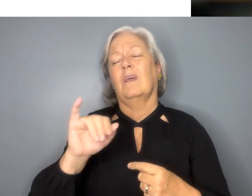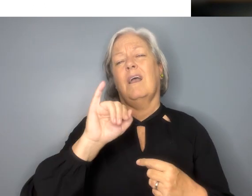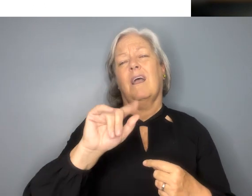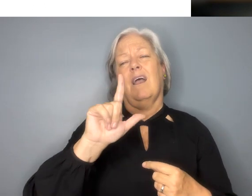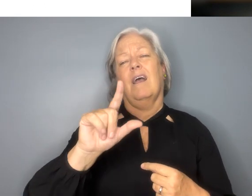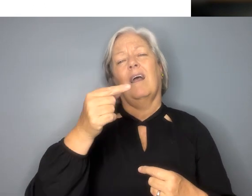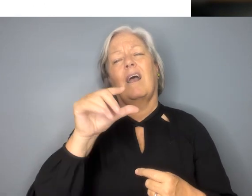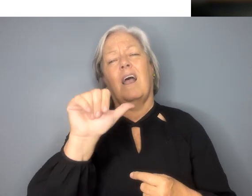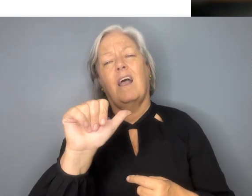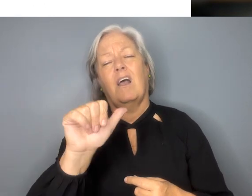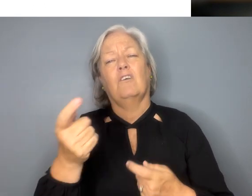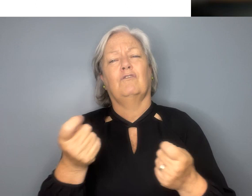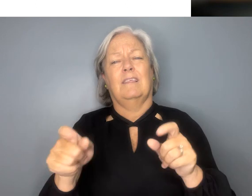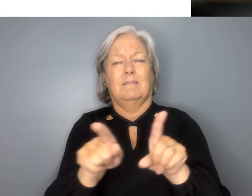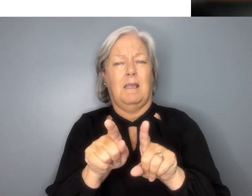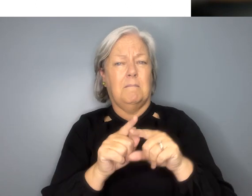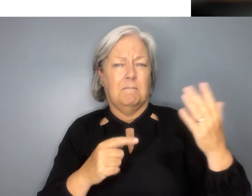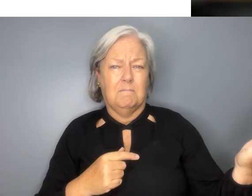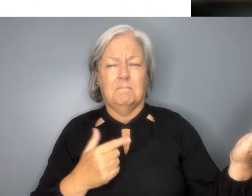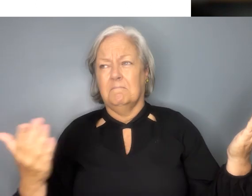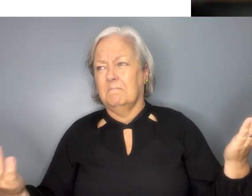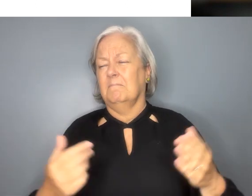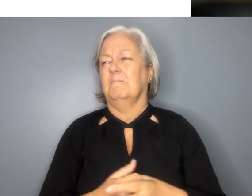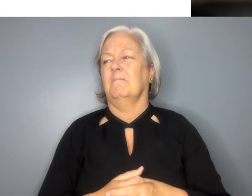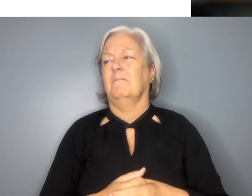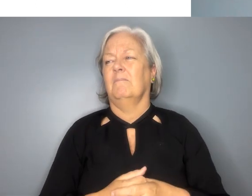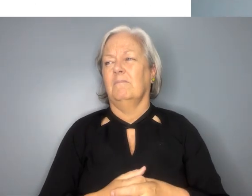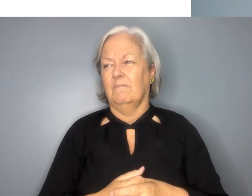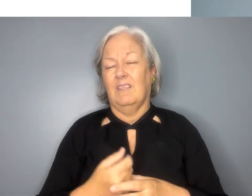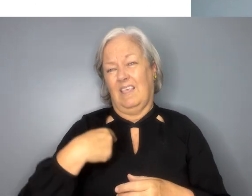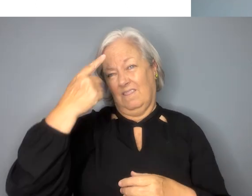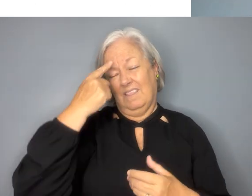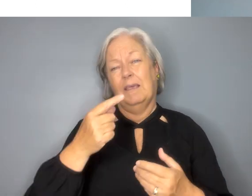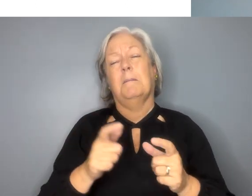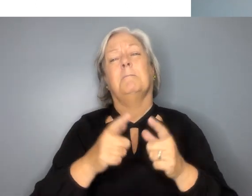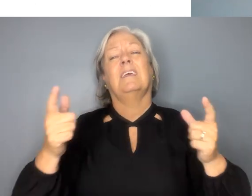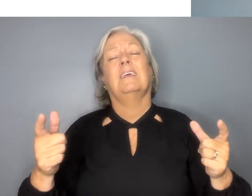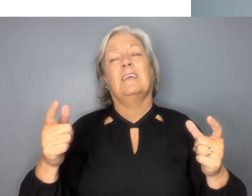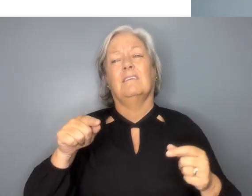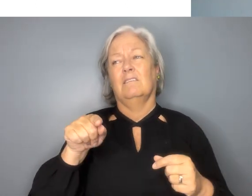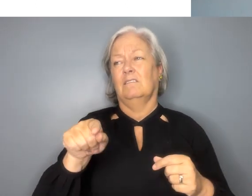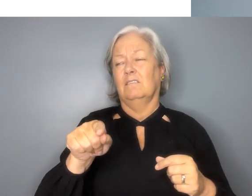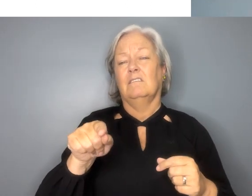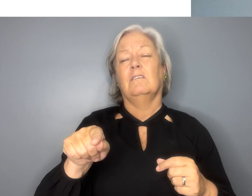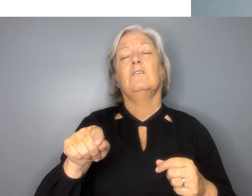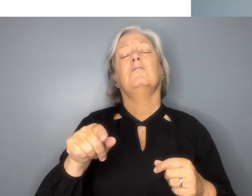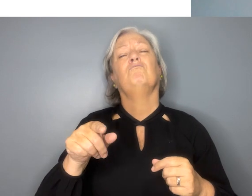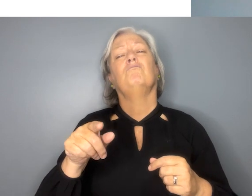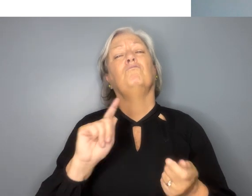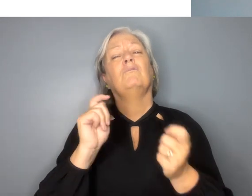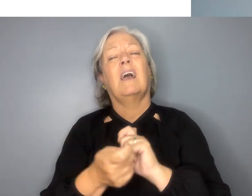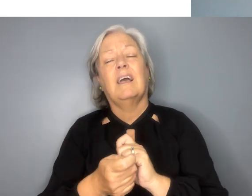the ILGA chair as well. Yeah, absolutely. I suppose a big part of what needs to change is that people who are signatories to the